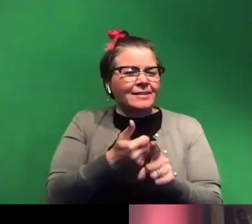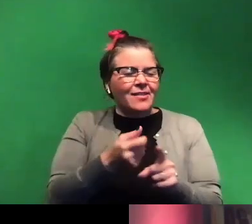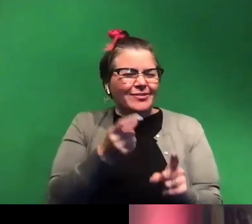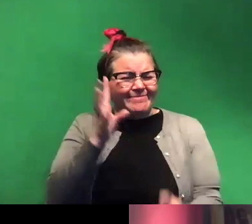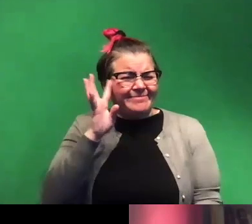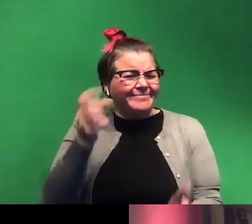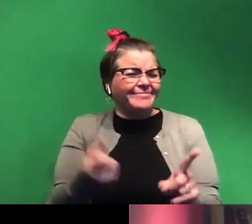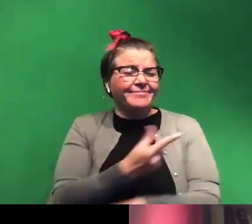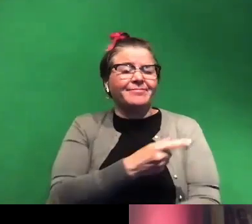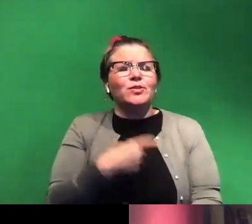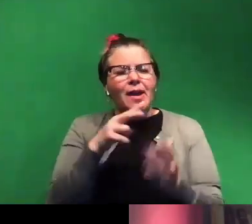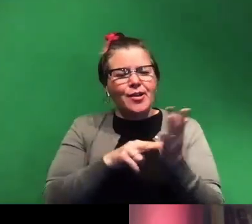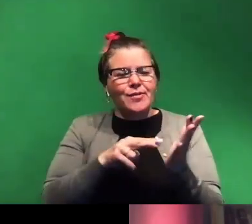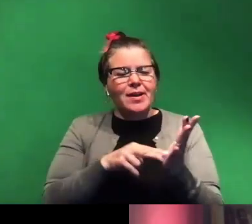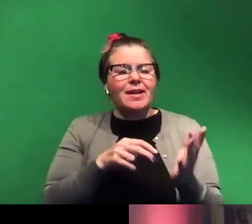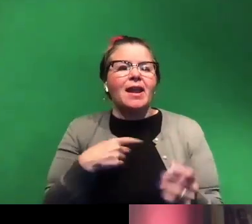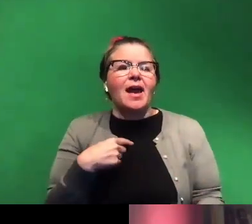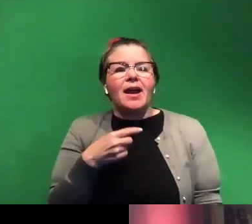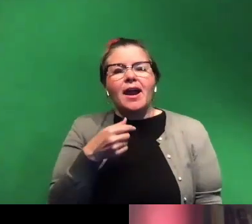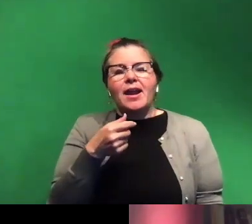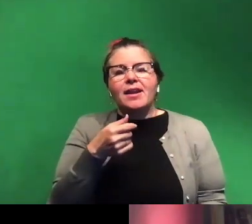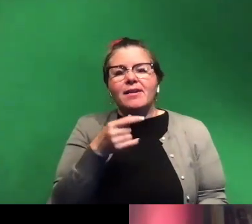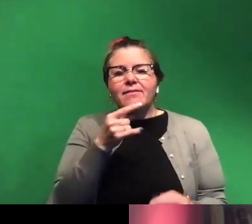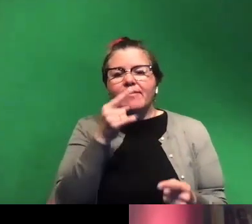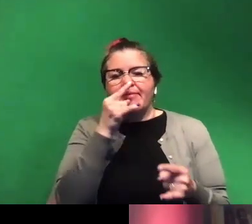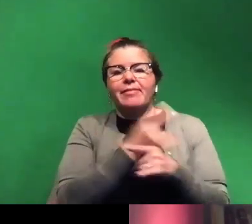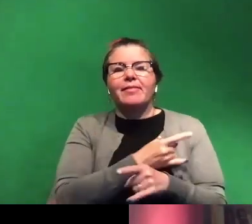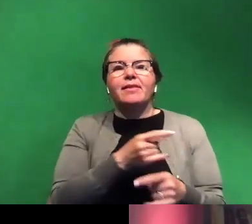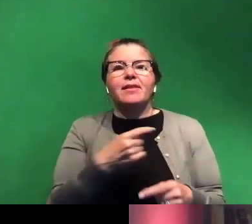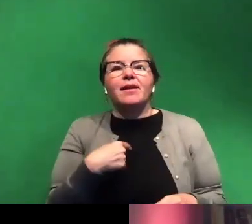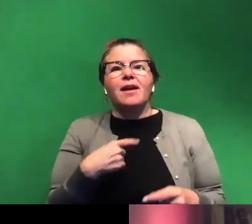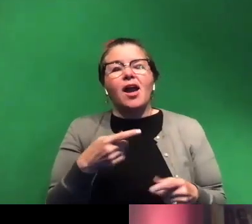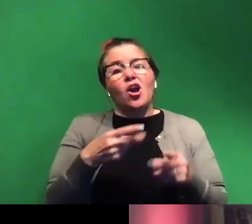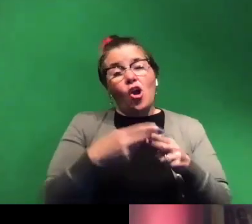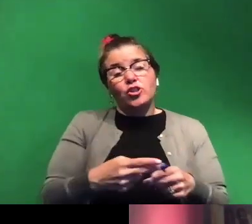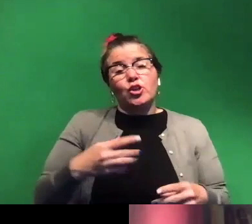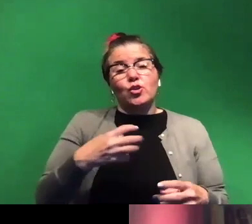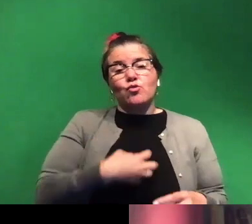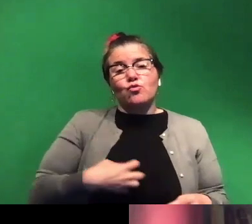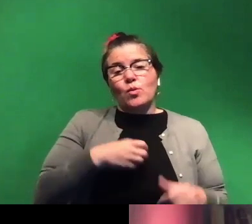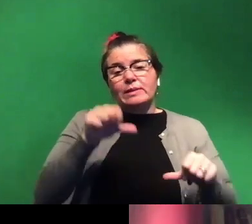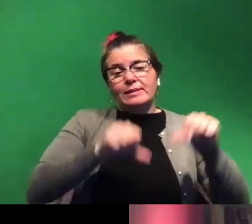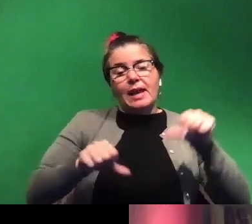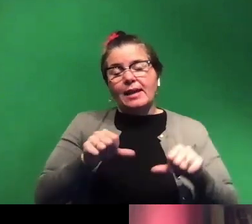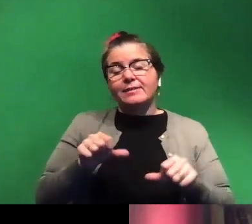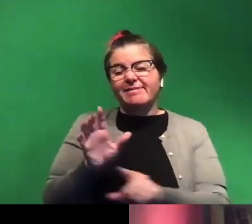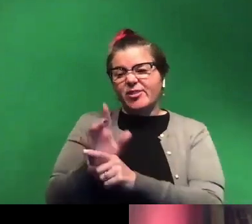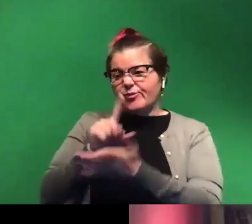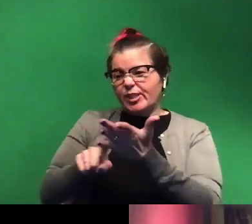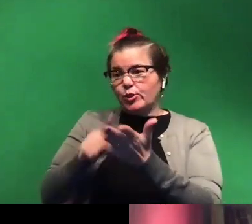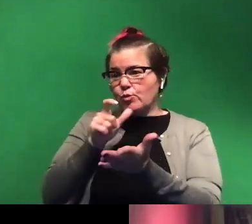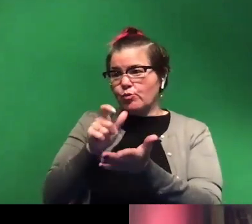about it and I was a little bit cheeky with it. And I did call it bro science, and the researcher was not very happy with